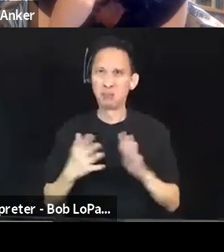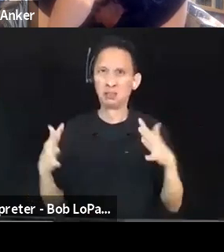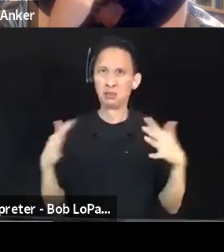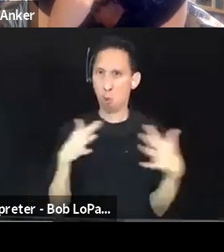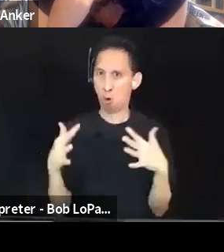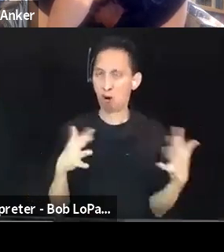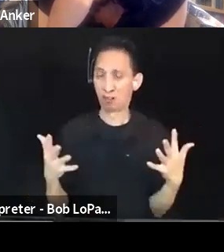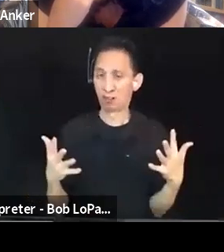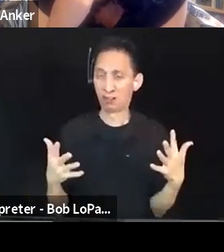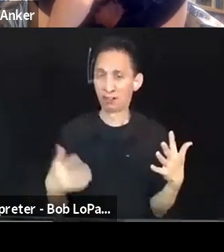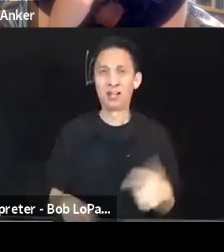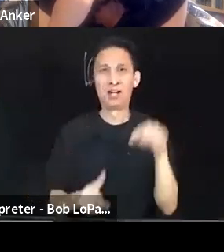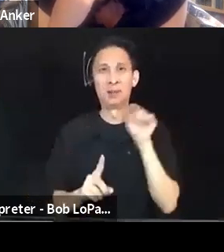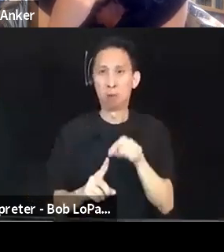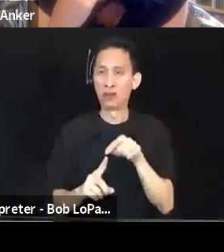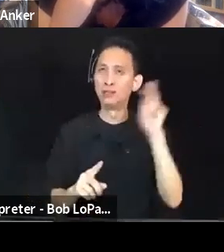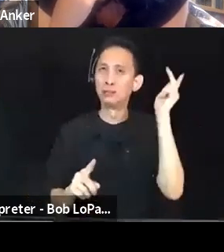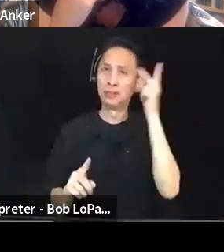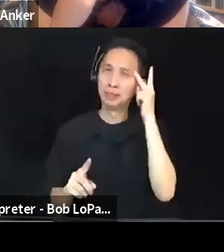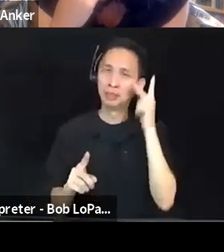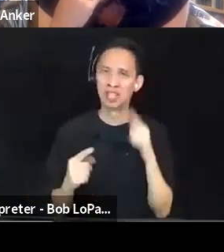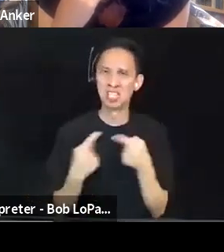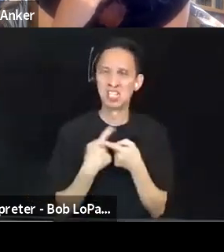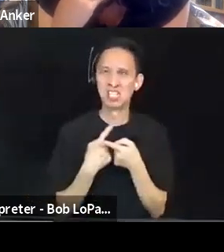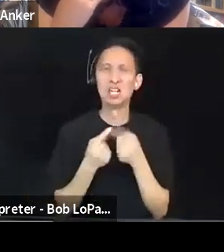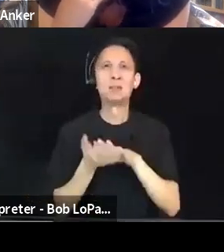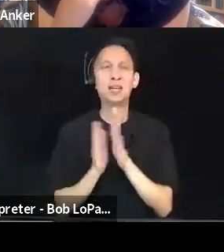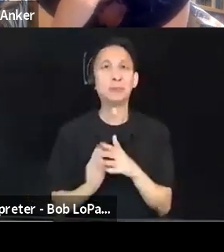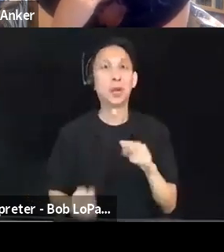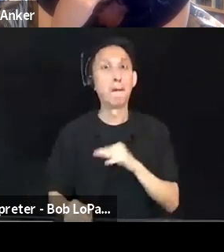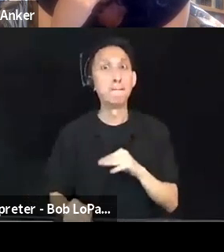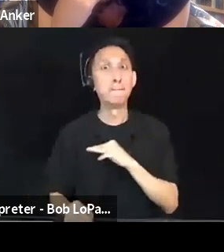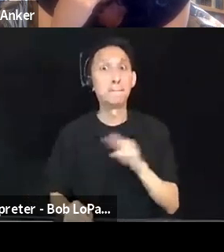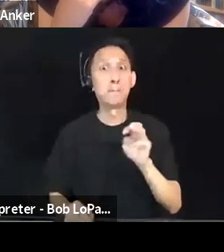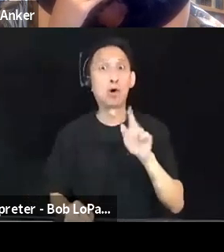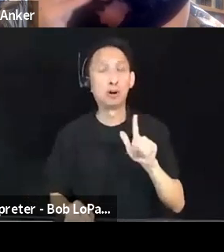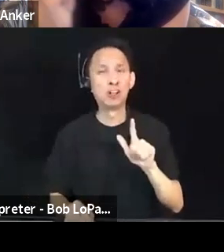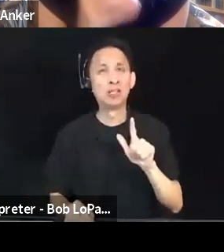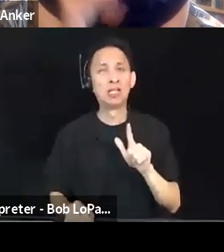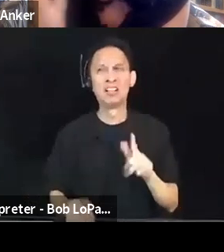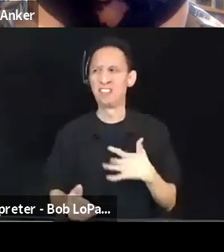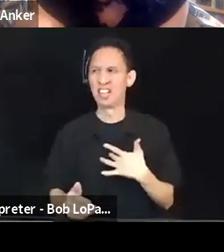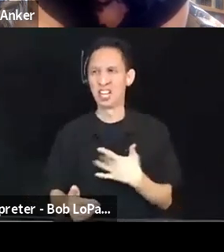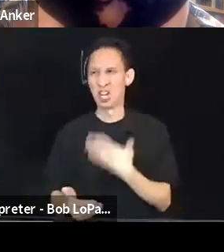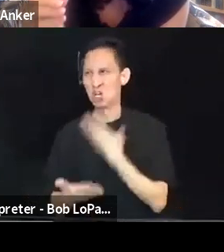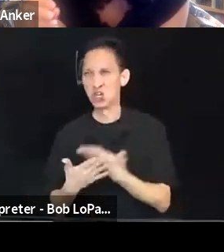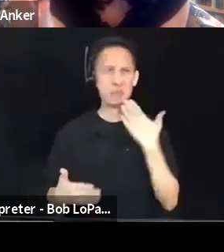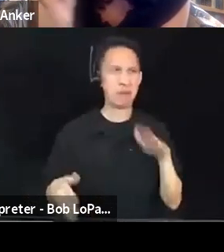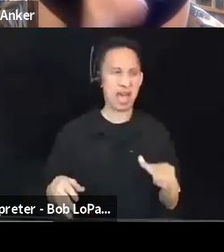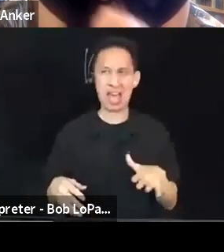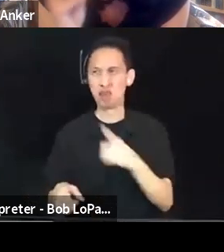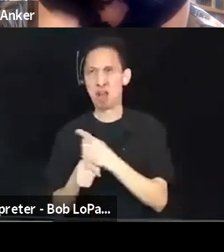to turn political conflict into moralized and existential conflicts of good and evil, right? To turn right and wrong